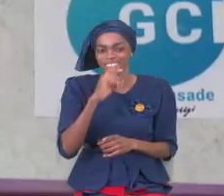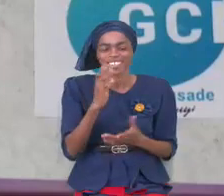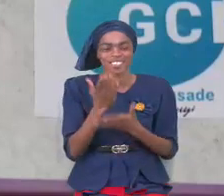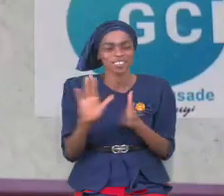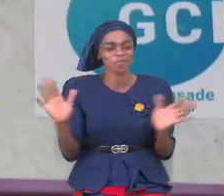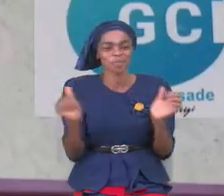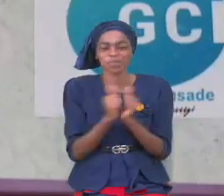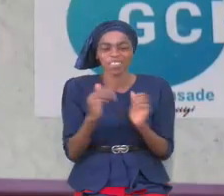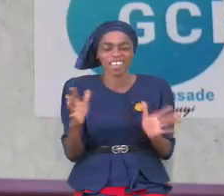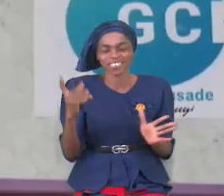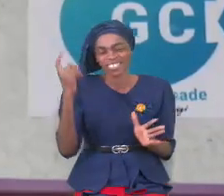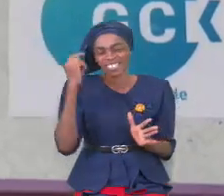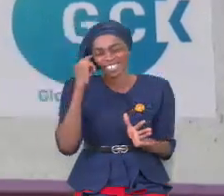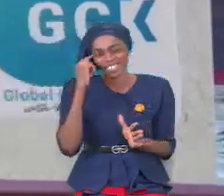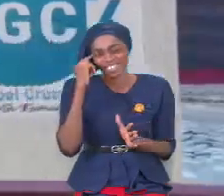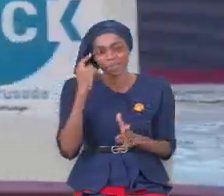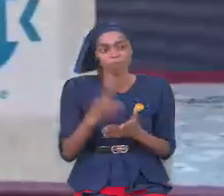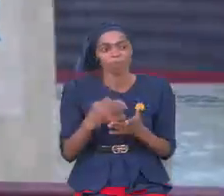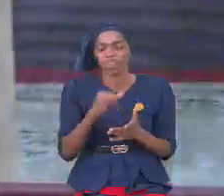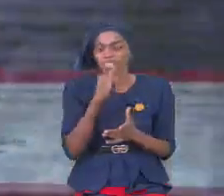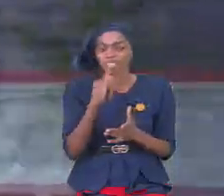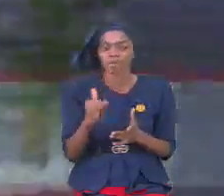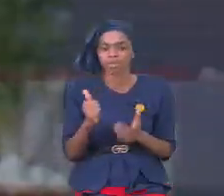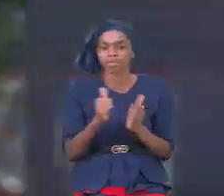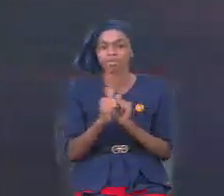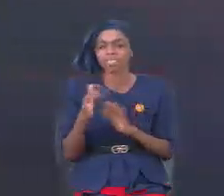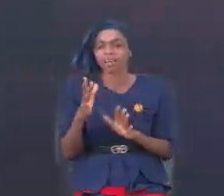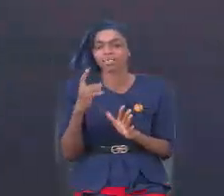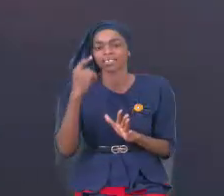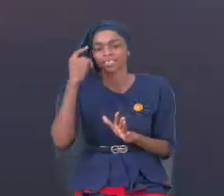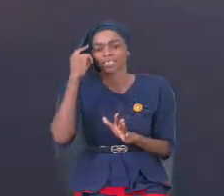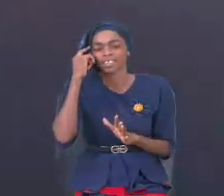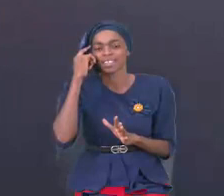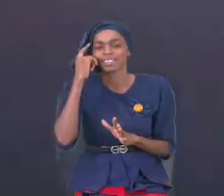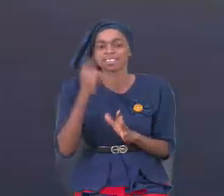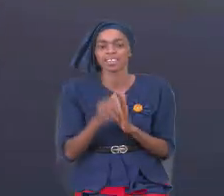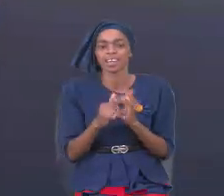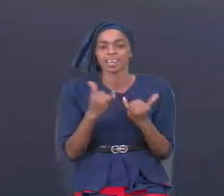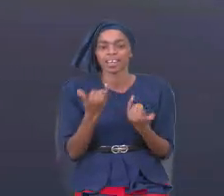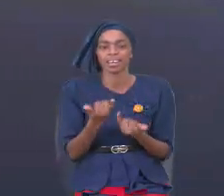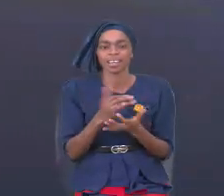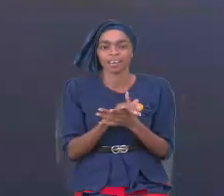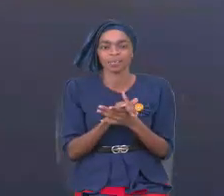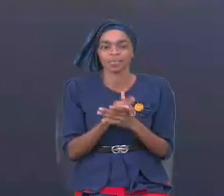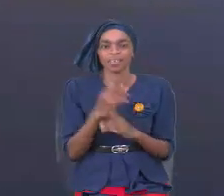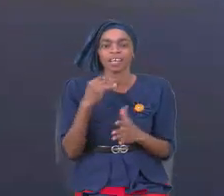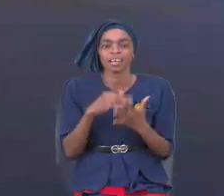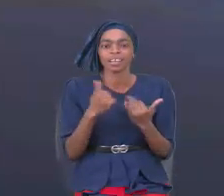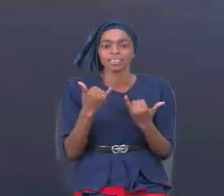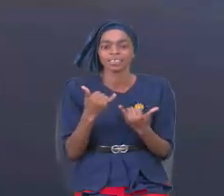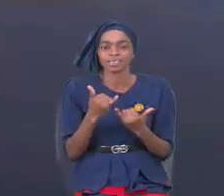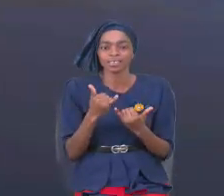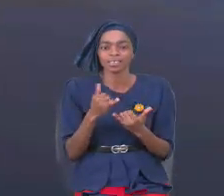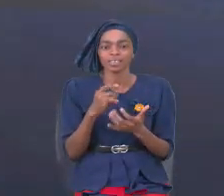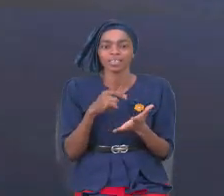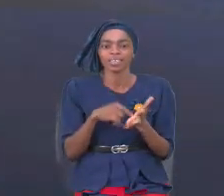sensible of the time he lives. He's not sensible of the shortness of time. He's not